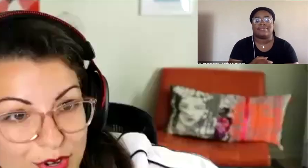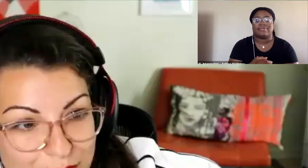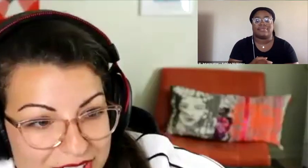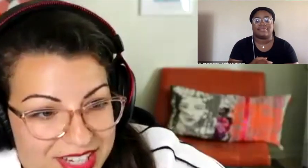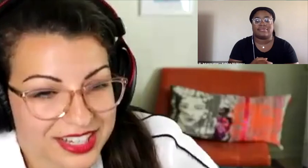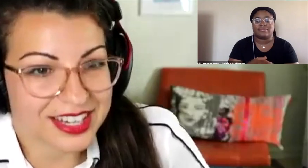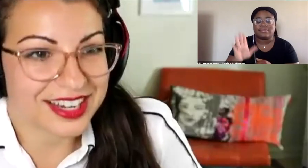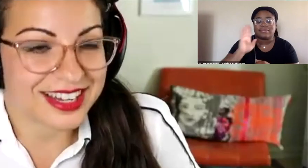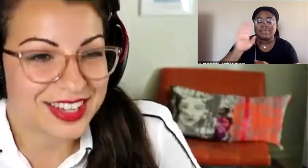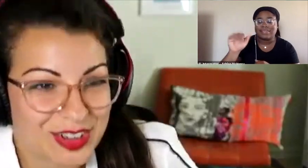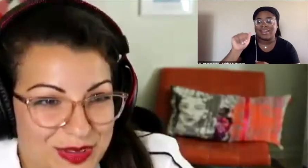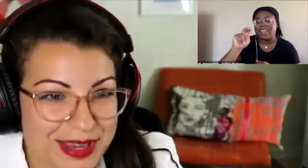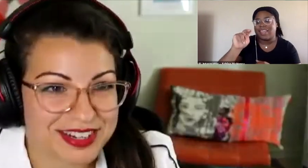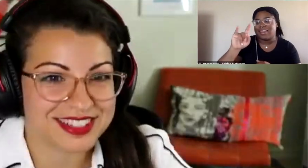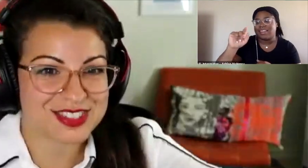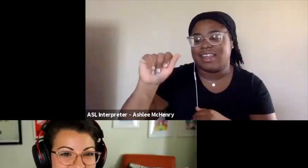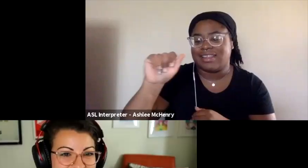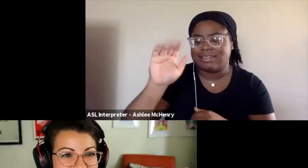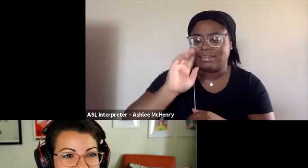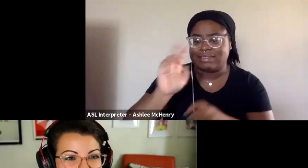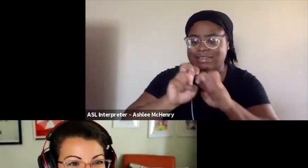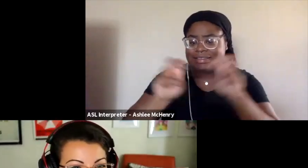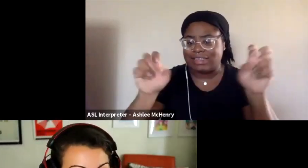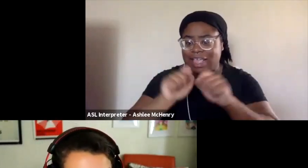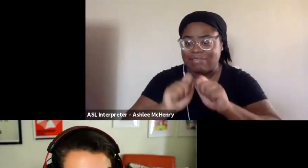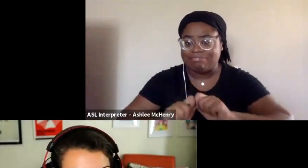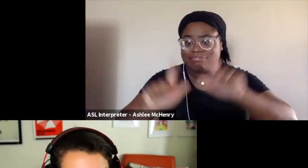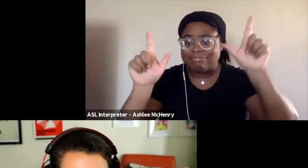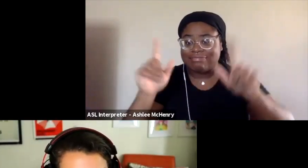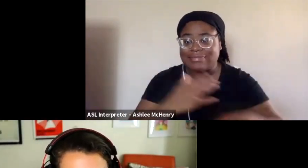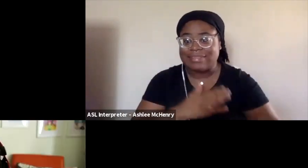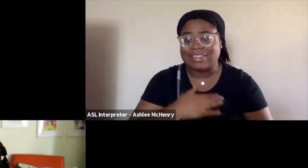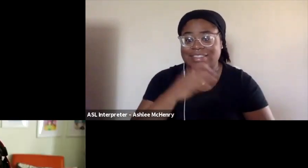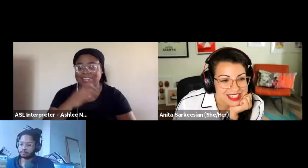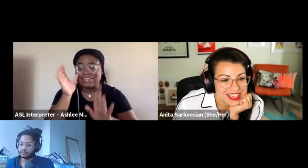Hello, can I can all the panelists turn their cameras on, please?